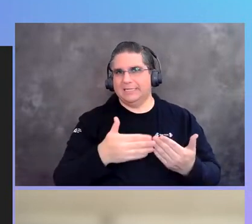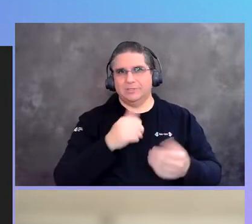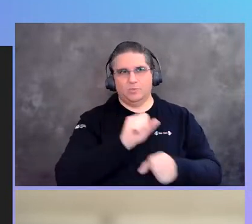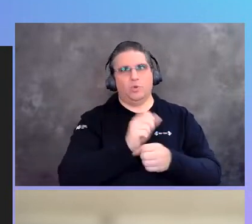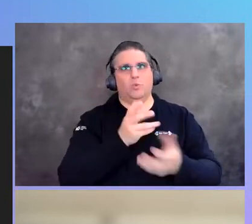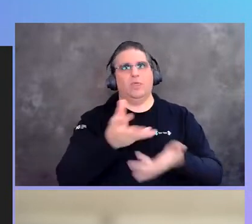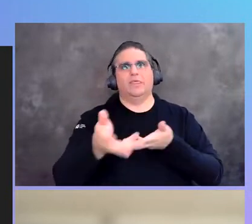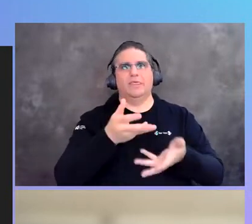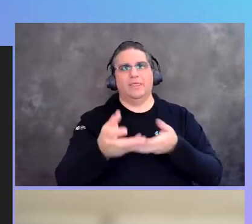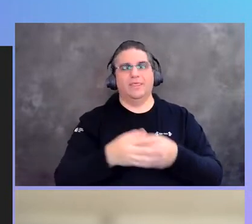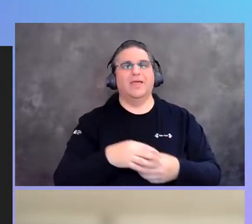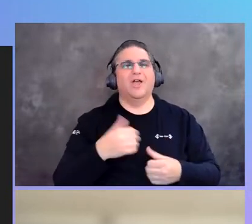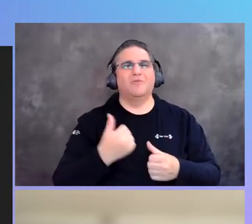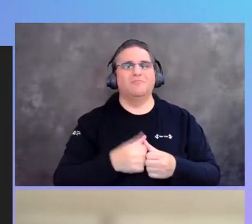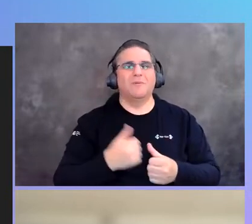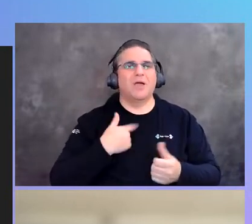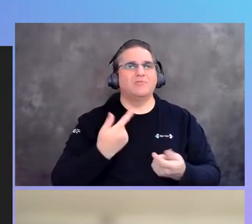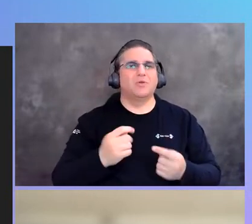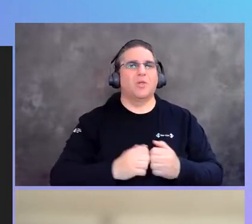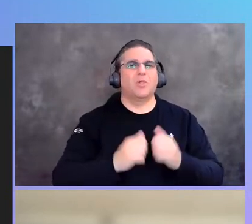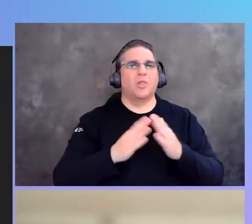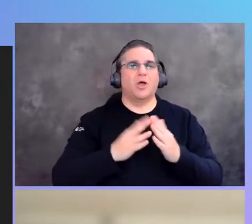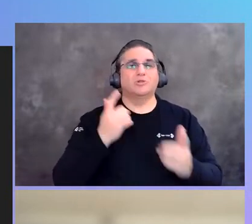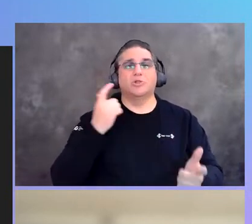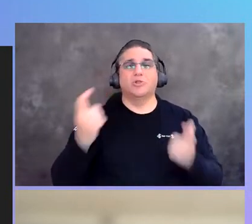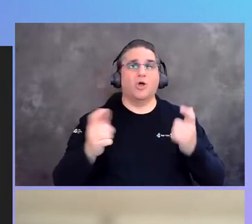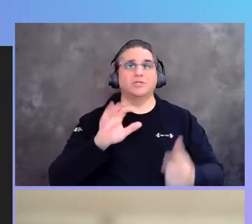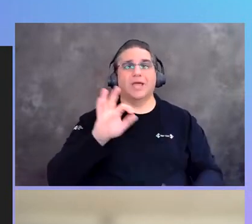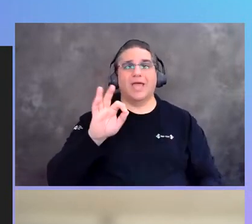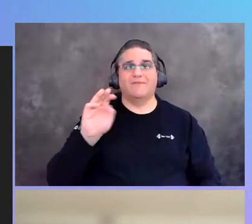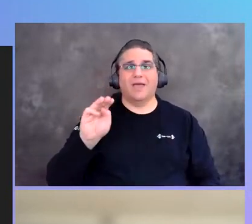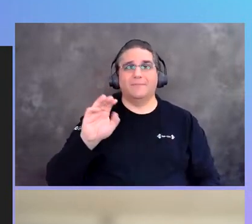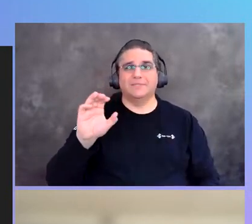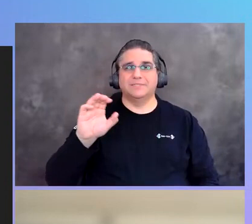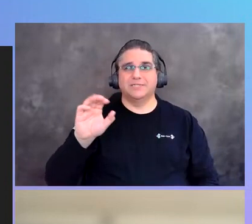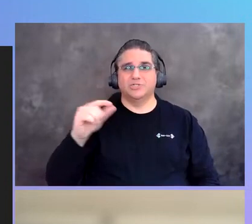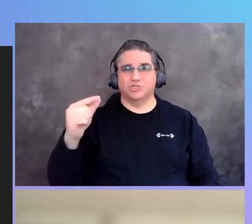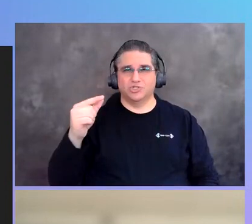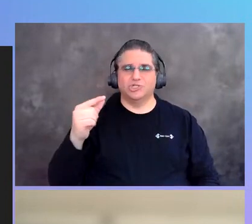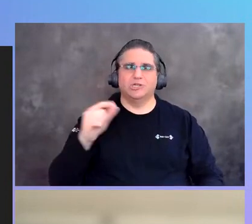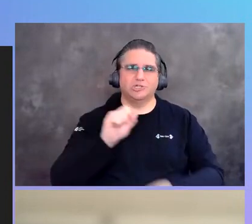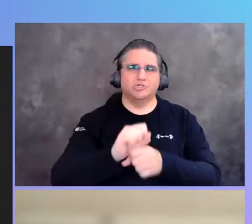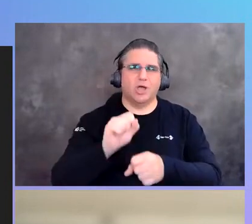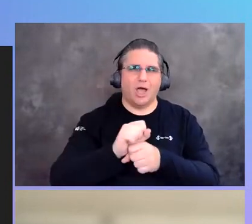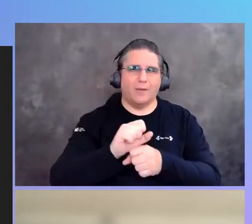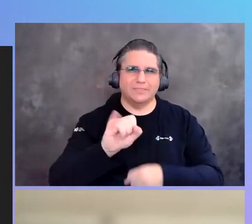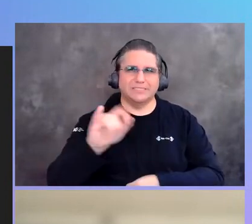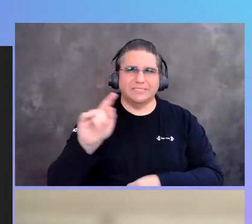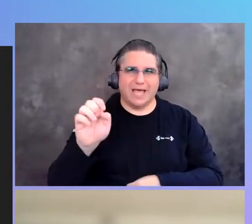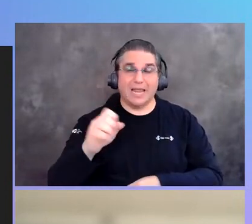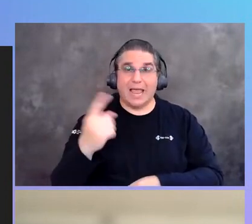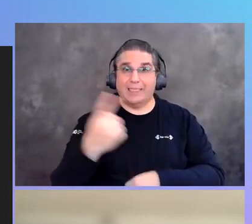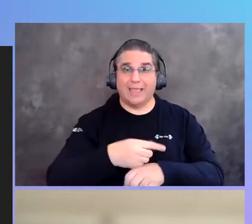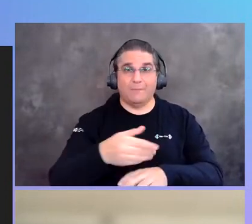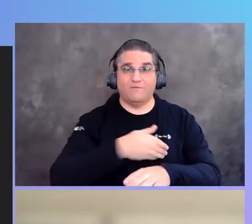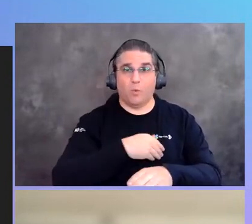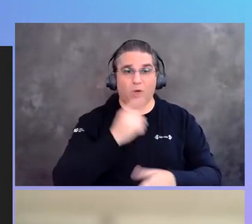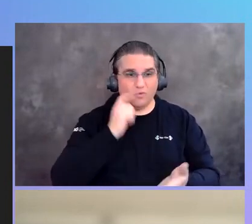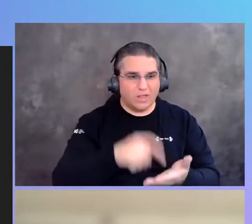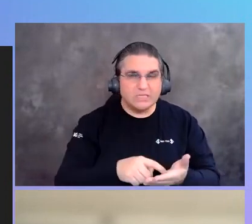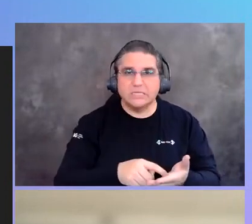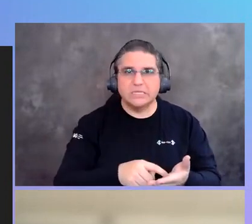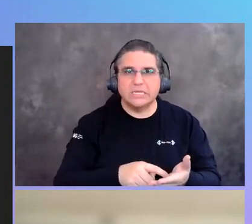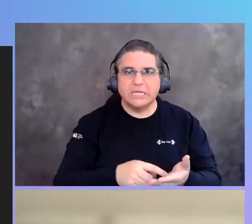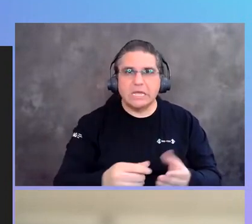large FMCG job site, and the day or the evening before realizing none of it worked in multiple